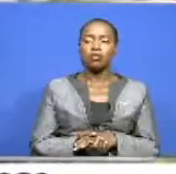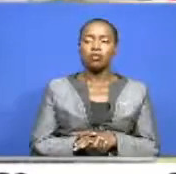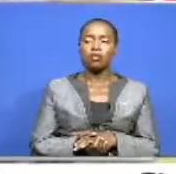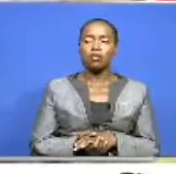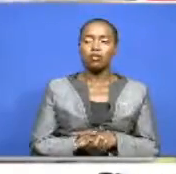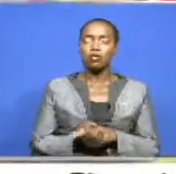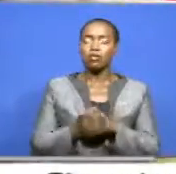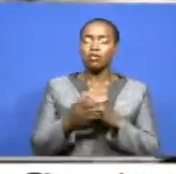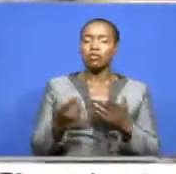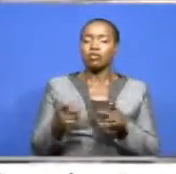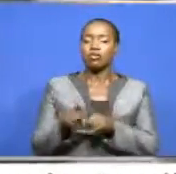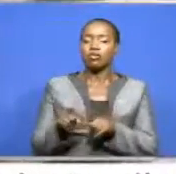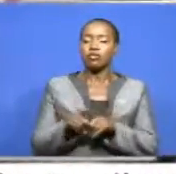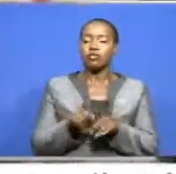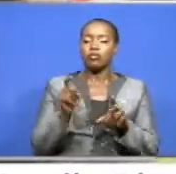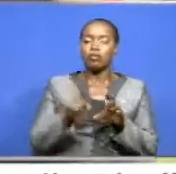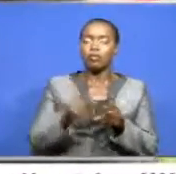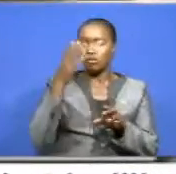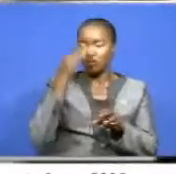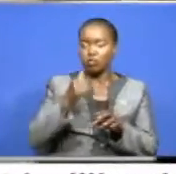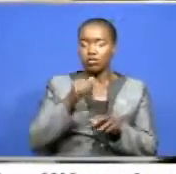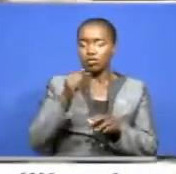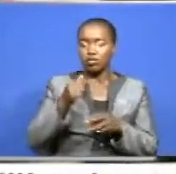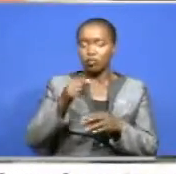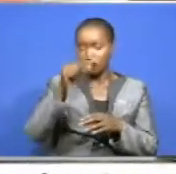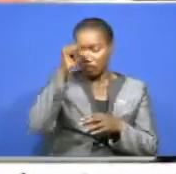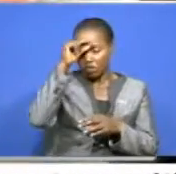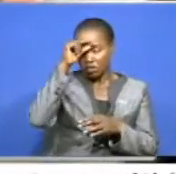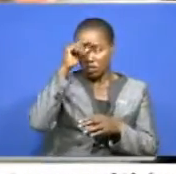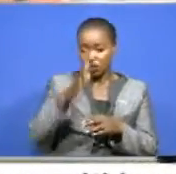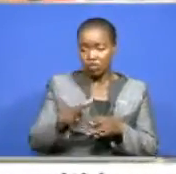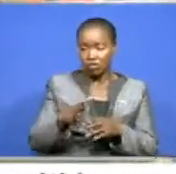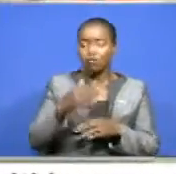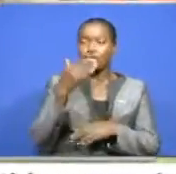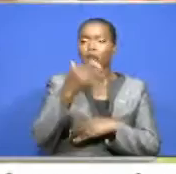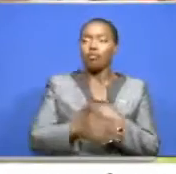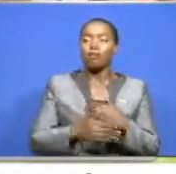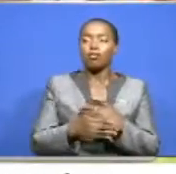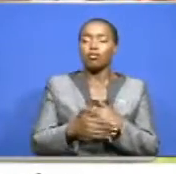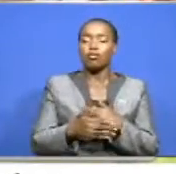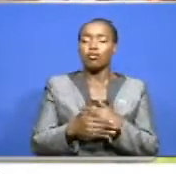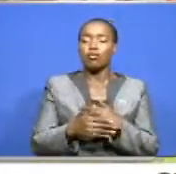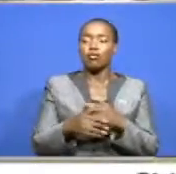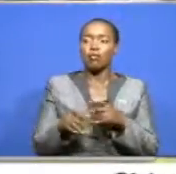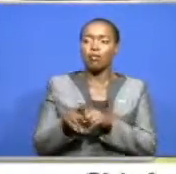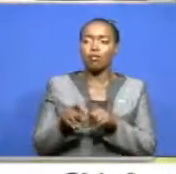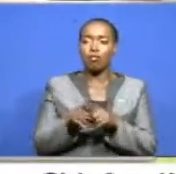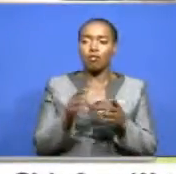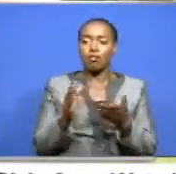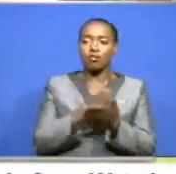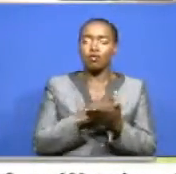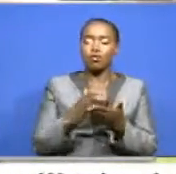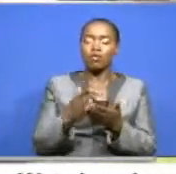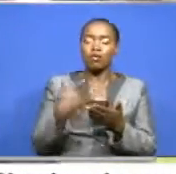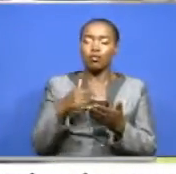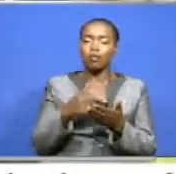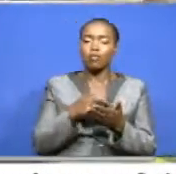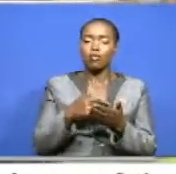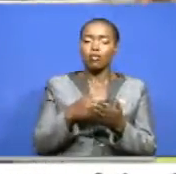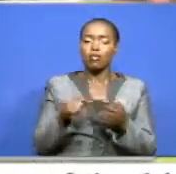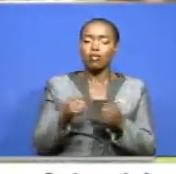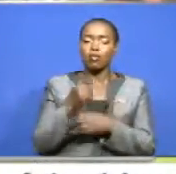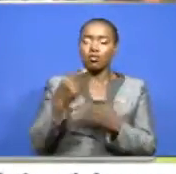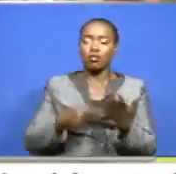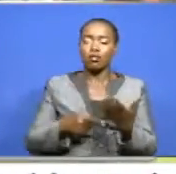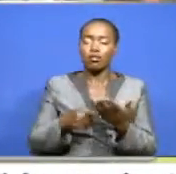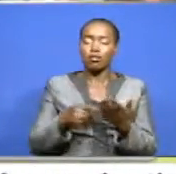also joined here by Busia Governor Sospeter, Ojaamong, who is also going to give us his views over this exercise which is going to be happening here